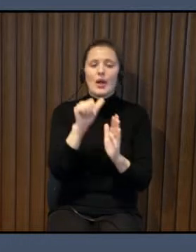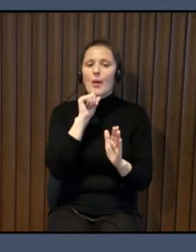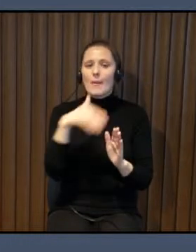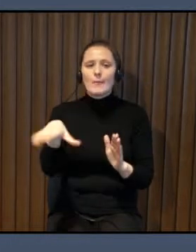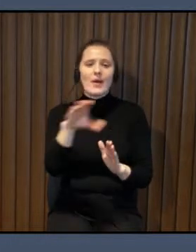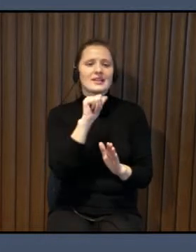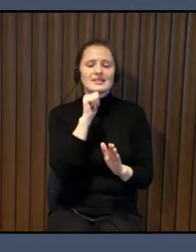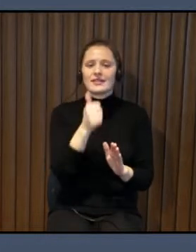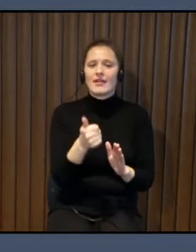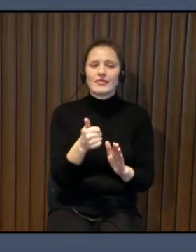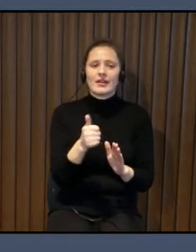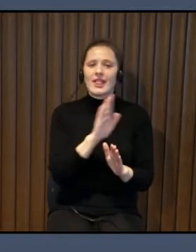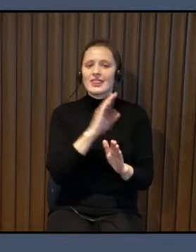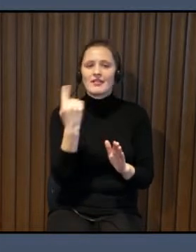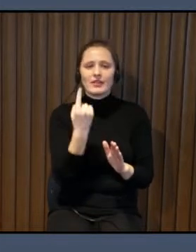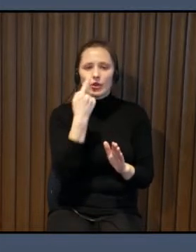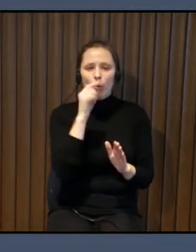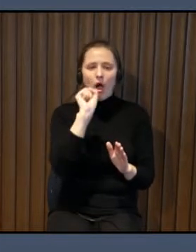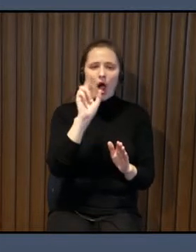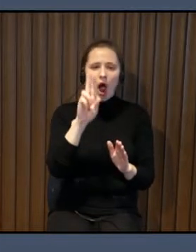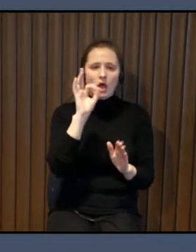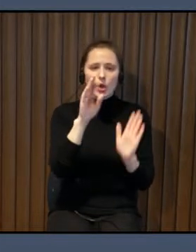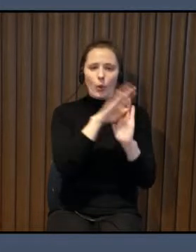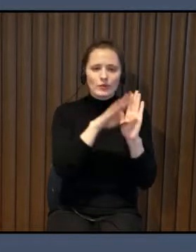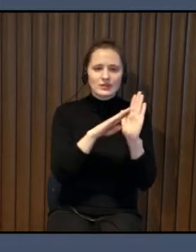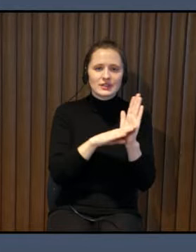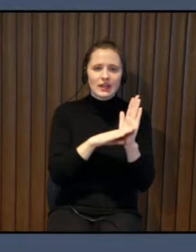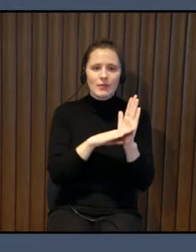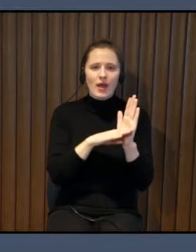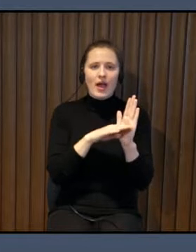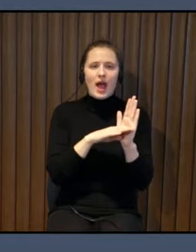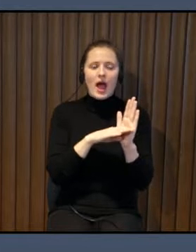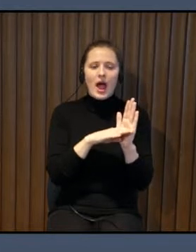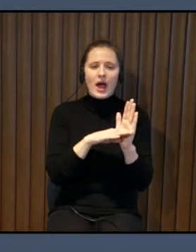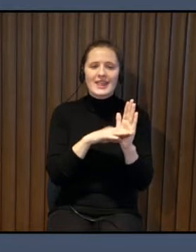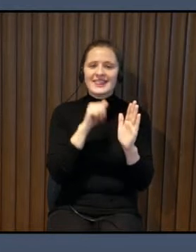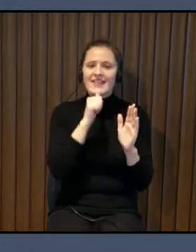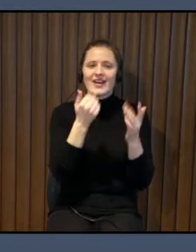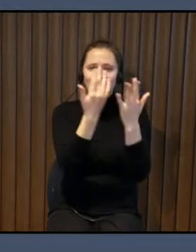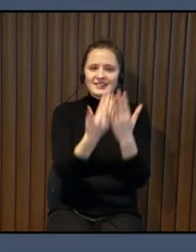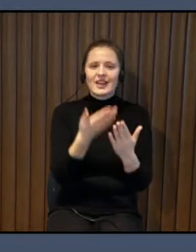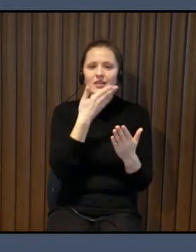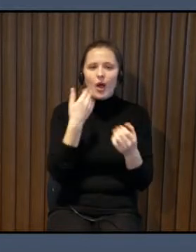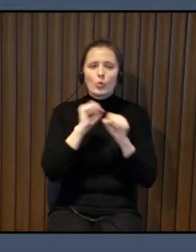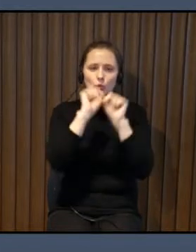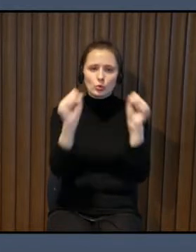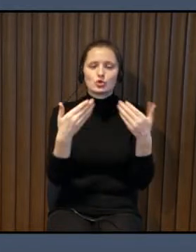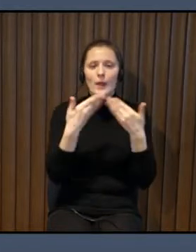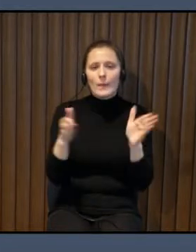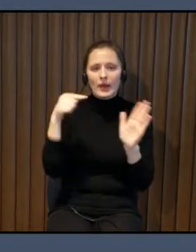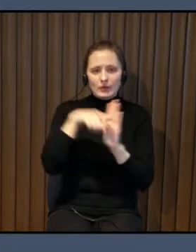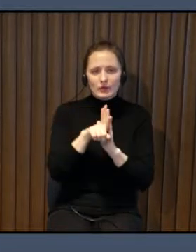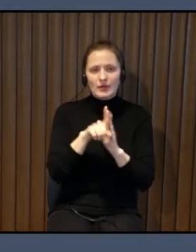rights begin with accessibility. We cannot implement any of those rights